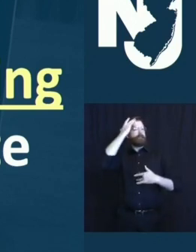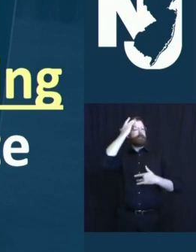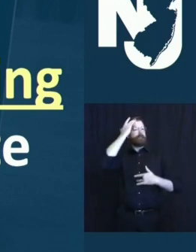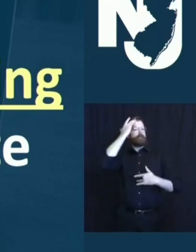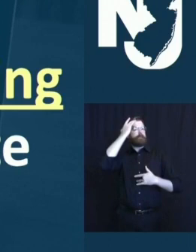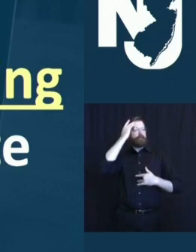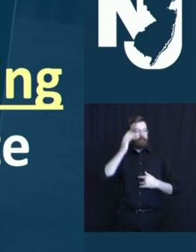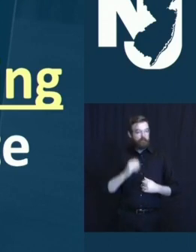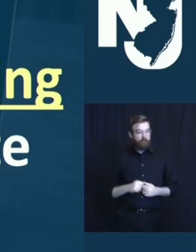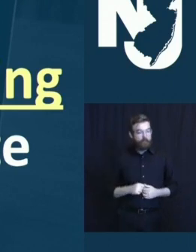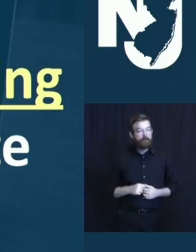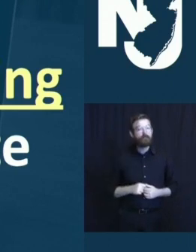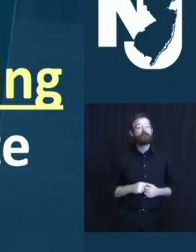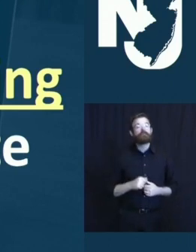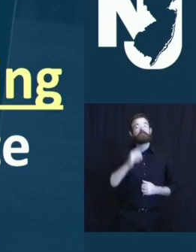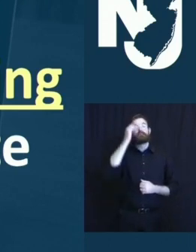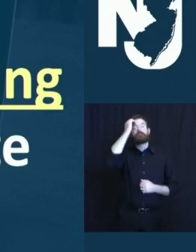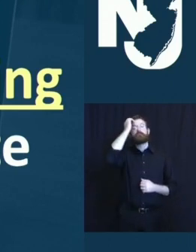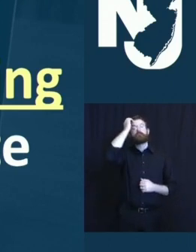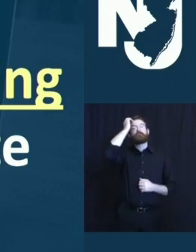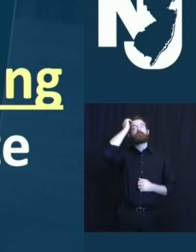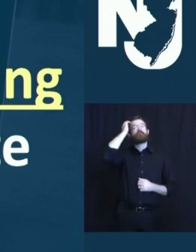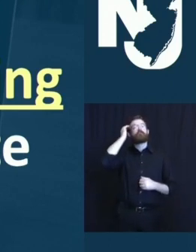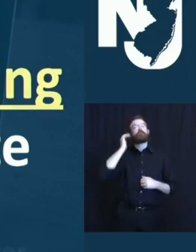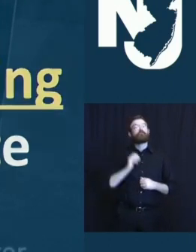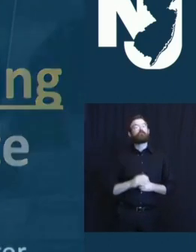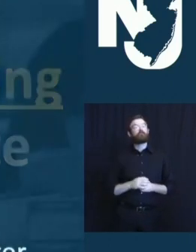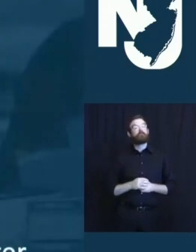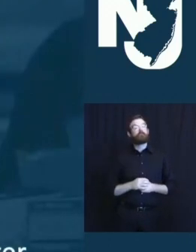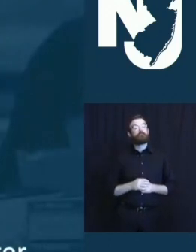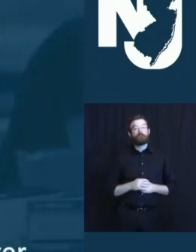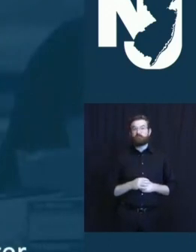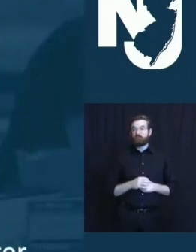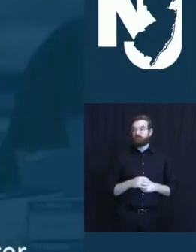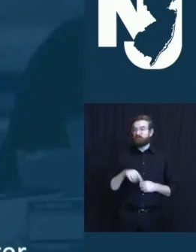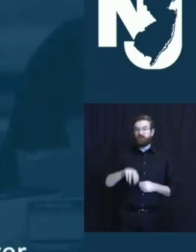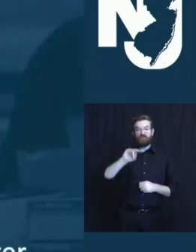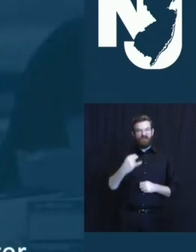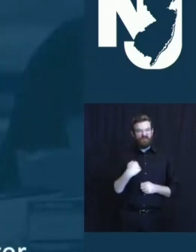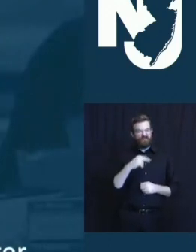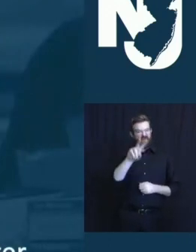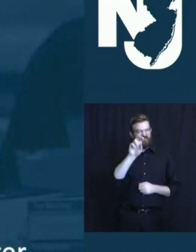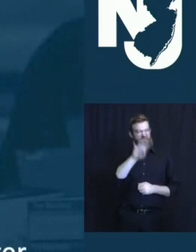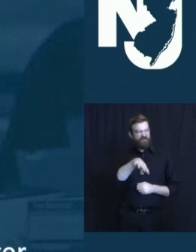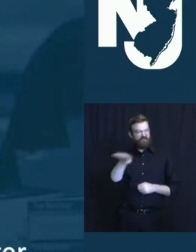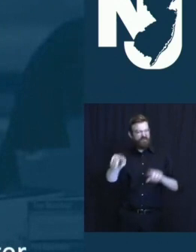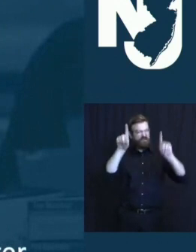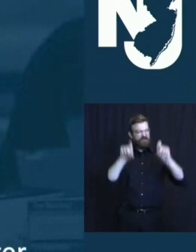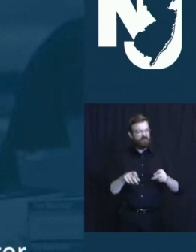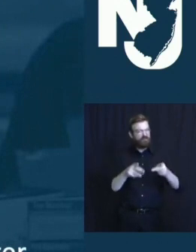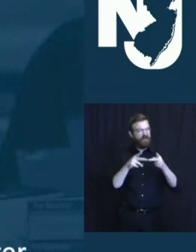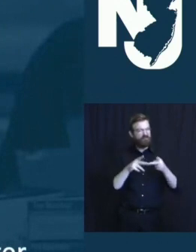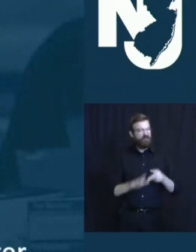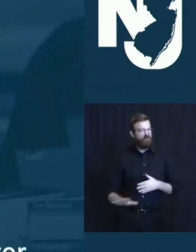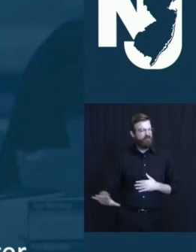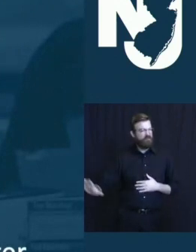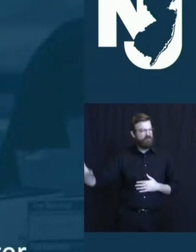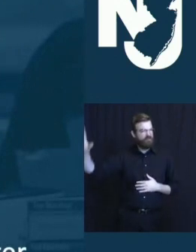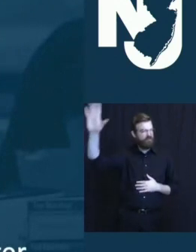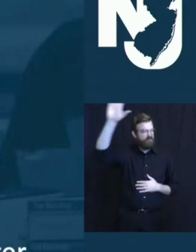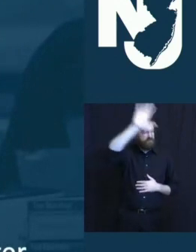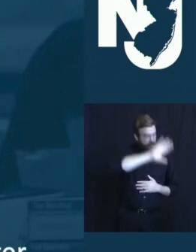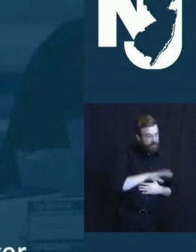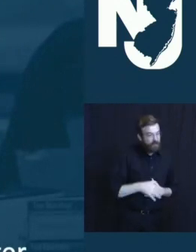13, and Tuesday, July 14, we are partnering with the Township of Montclair and Interfaith Urgent Care to provide